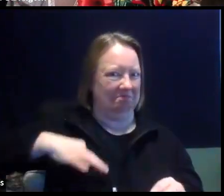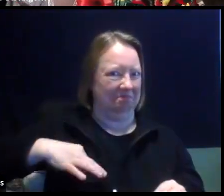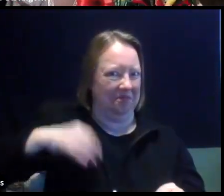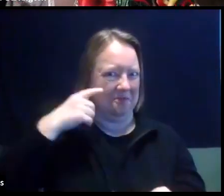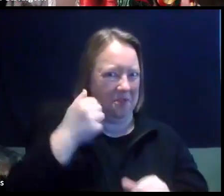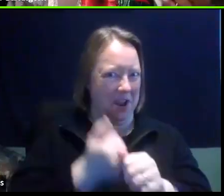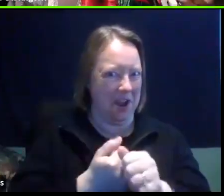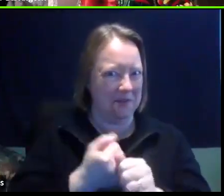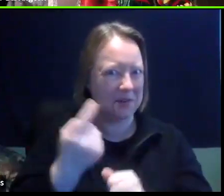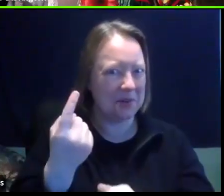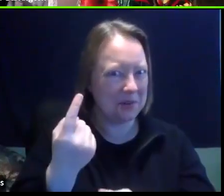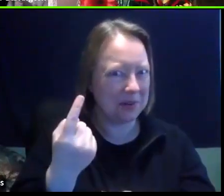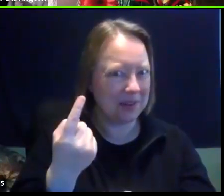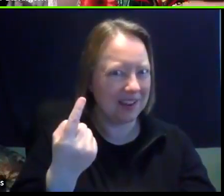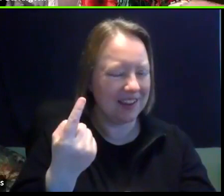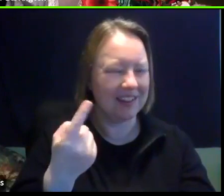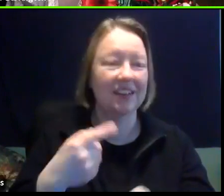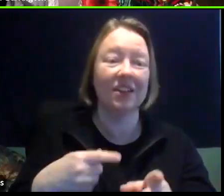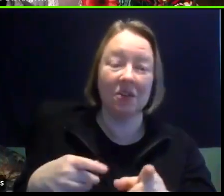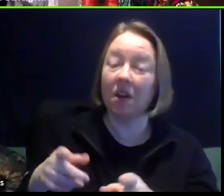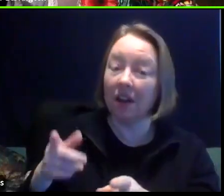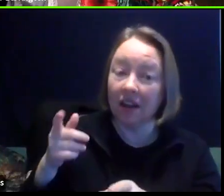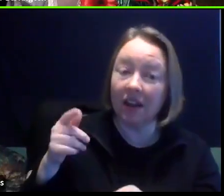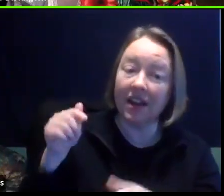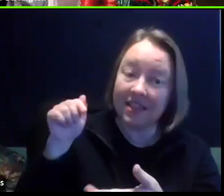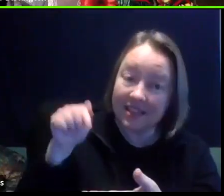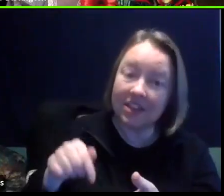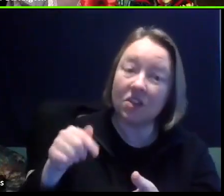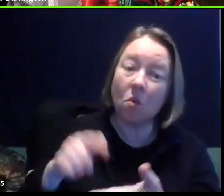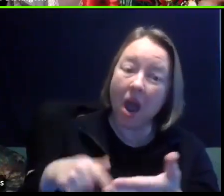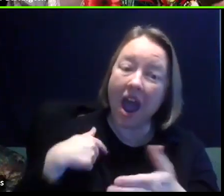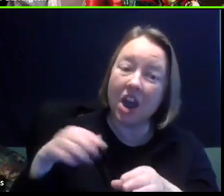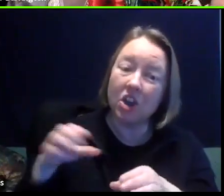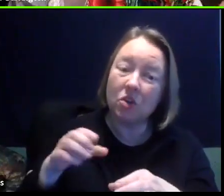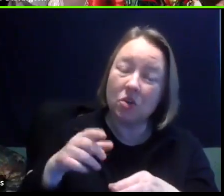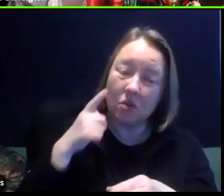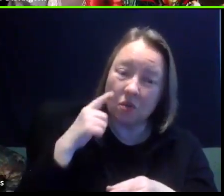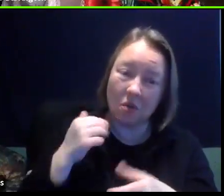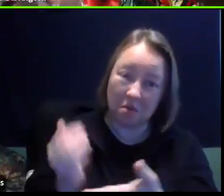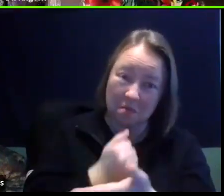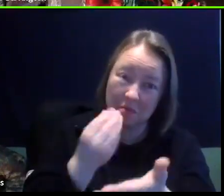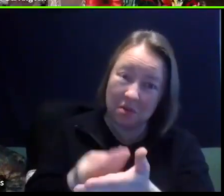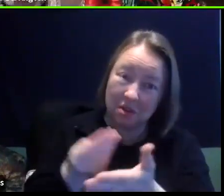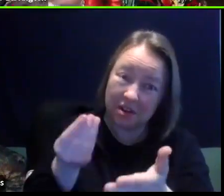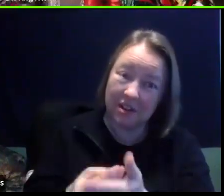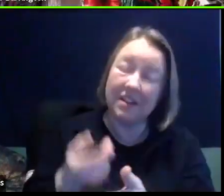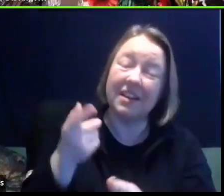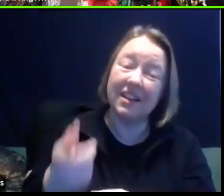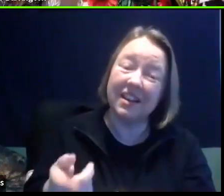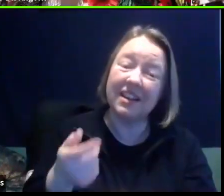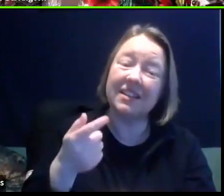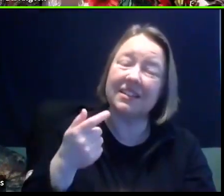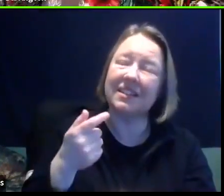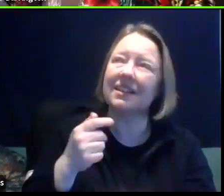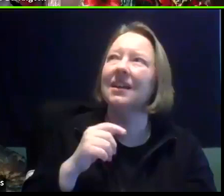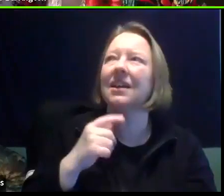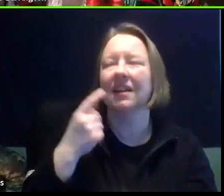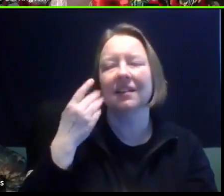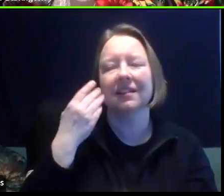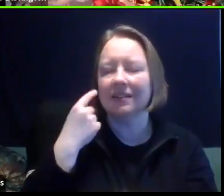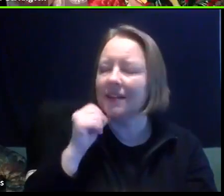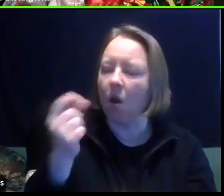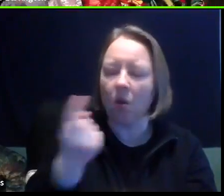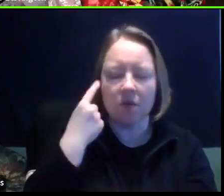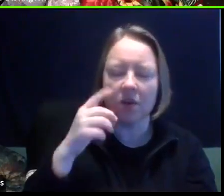everybody. It's fantastic. This is what I do for a living, is to tell people it's not just okay for the disability